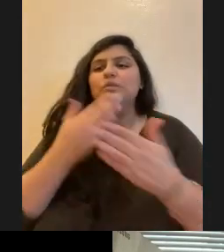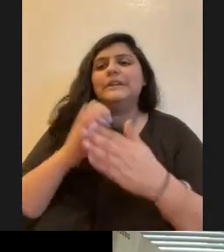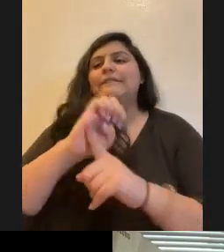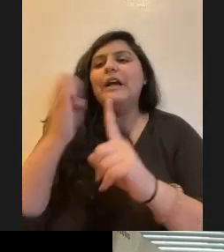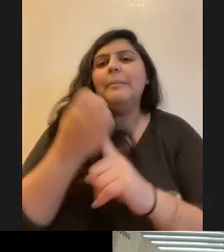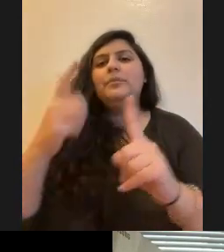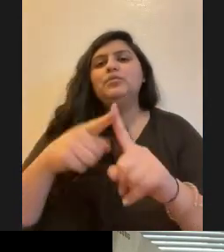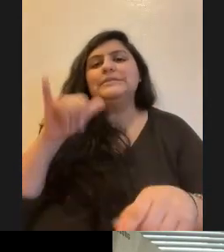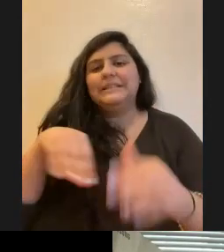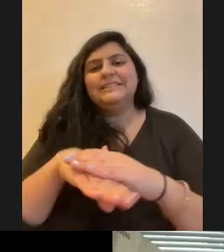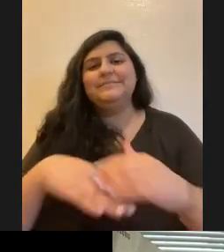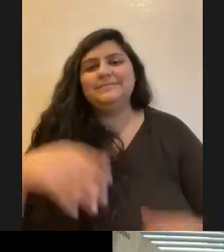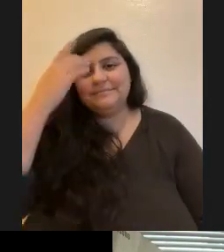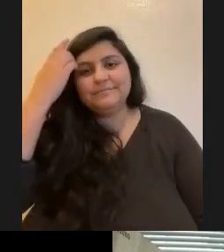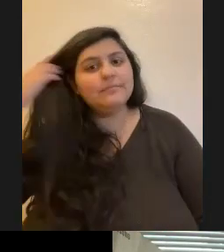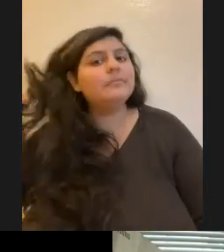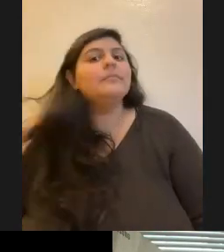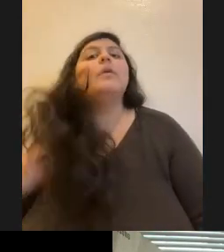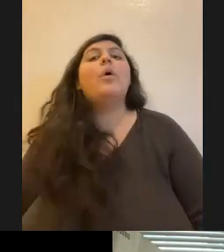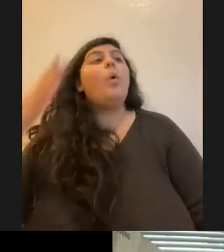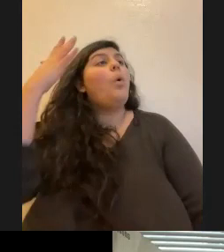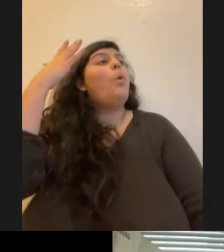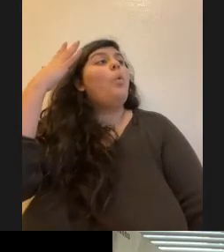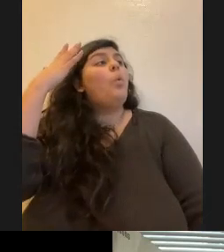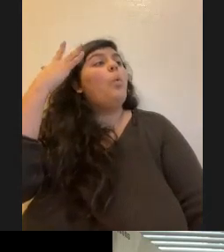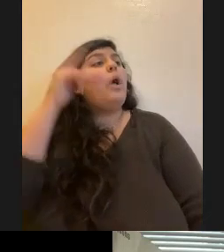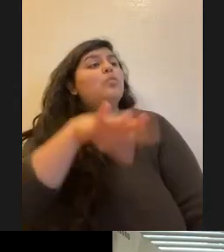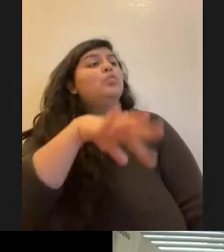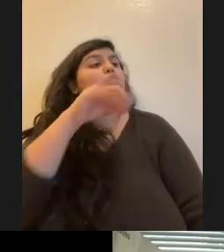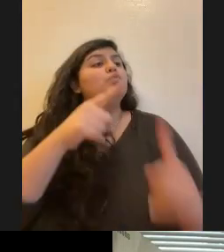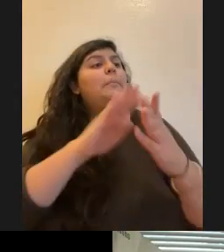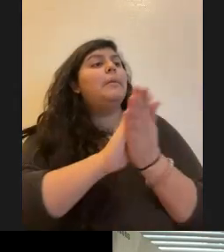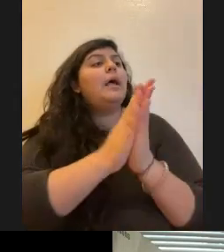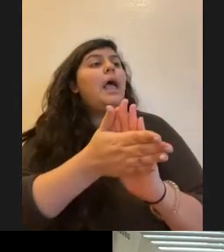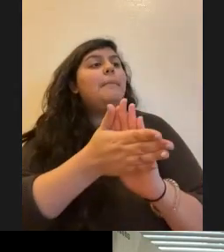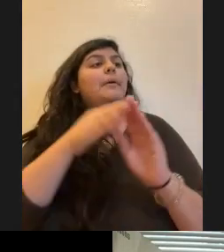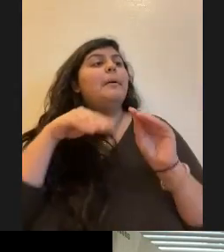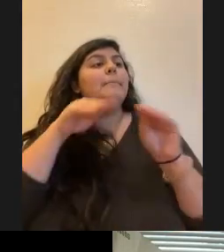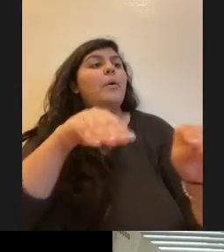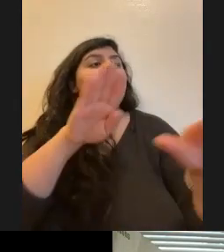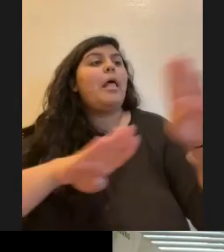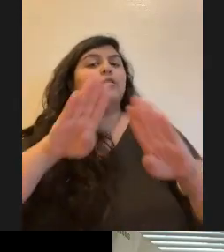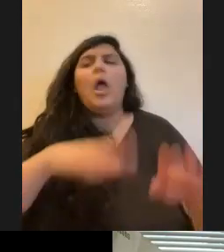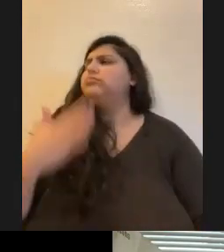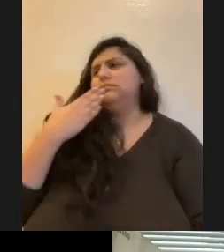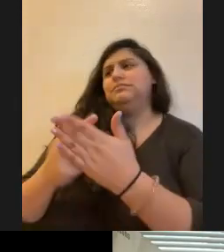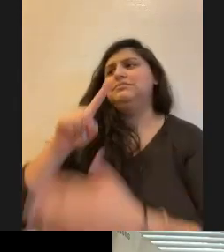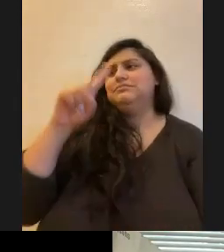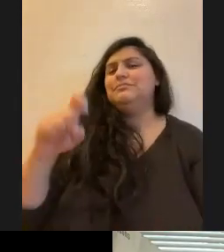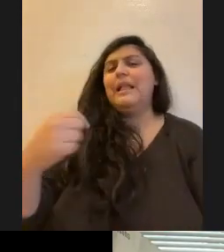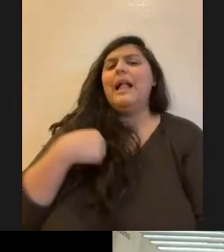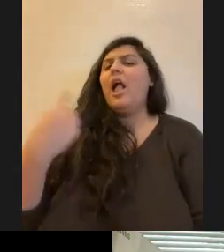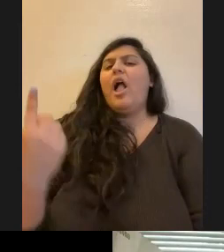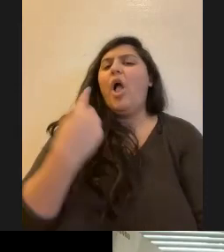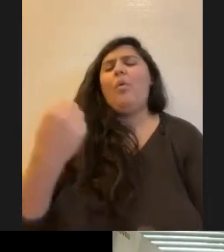another question from the LEAP program. Why did you choose to become a marine biologist? Oh, that's a great question. So I've always loved